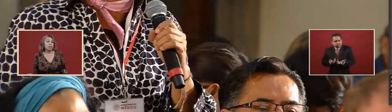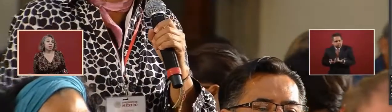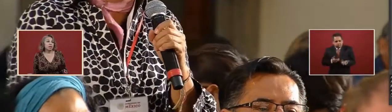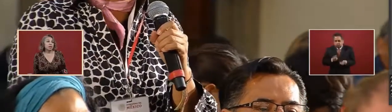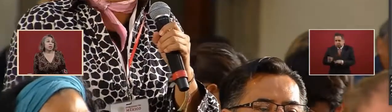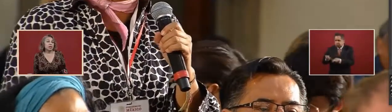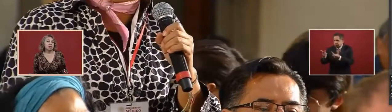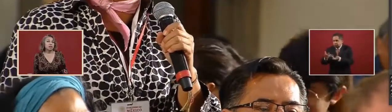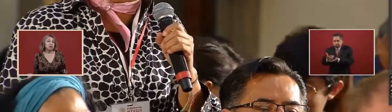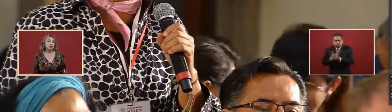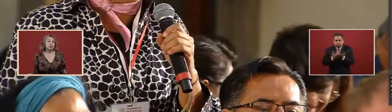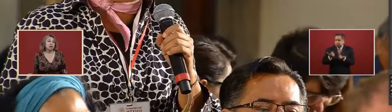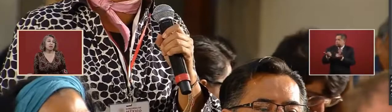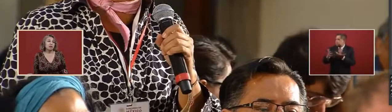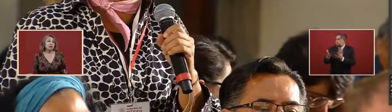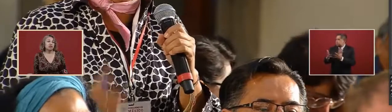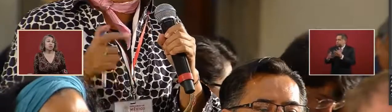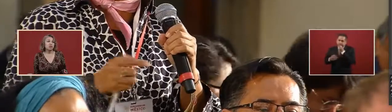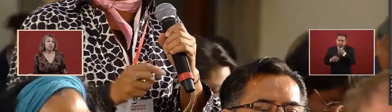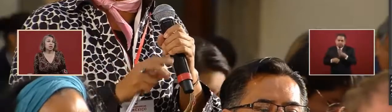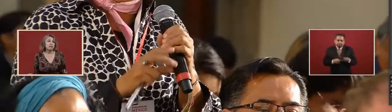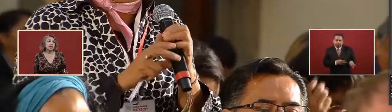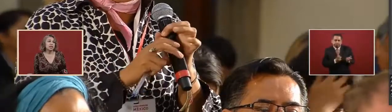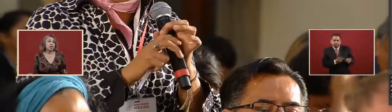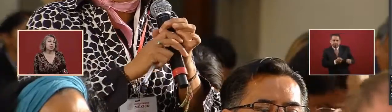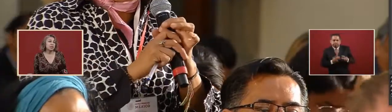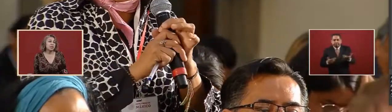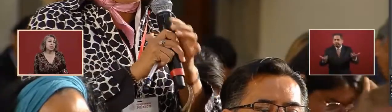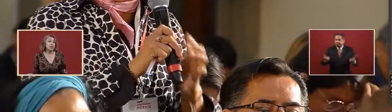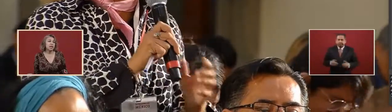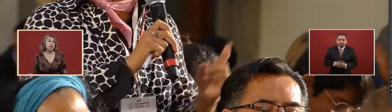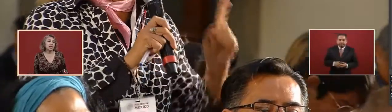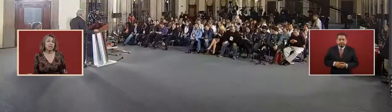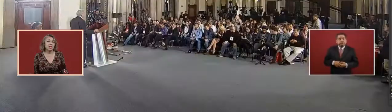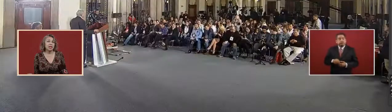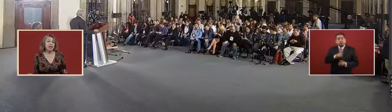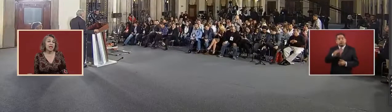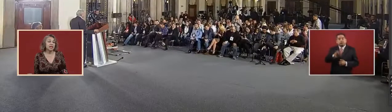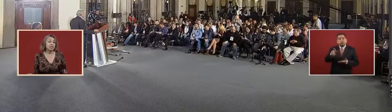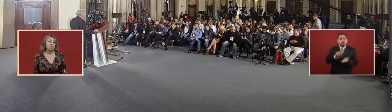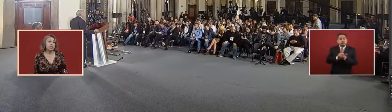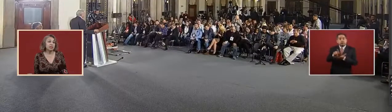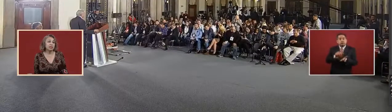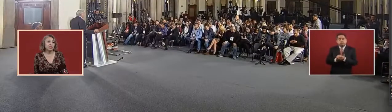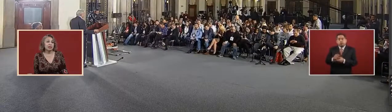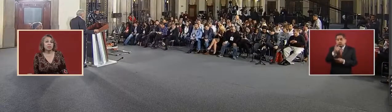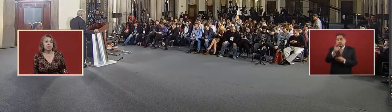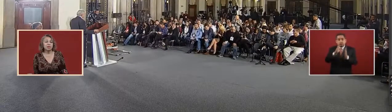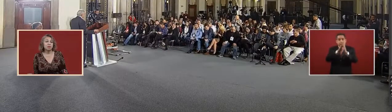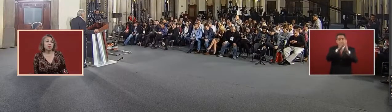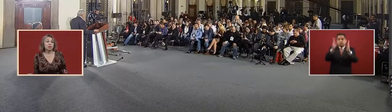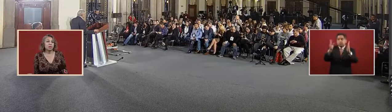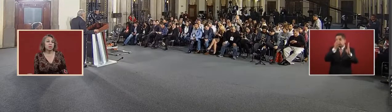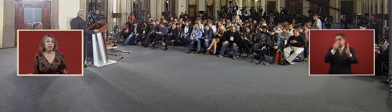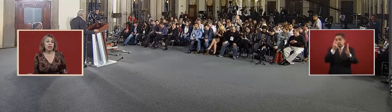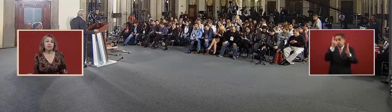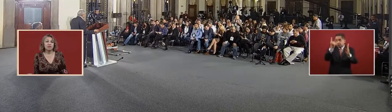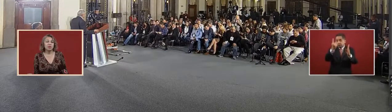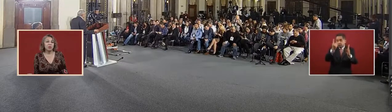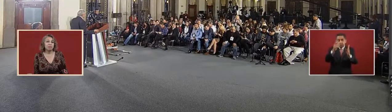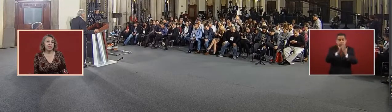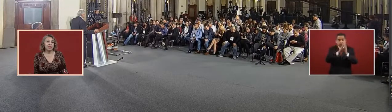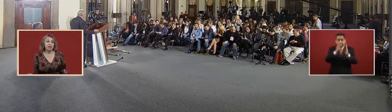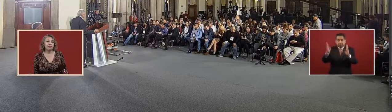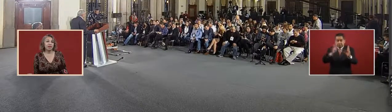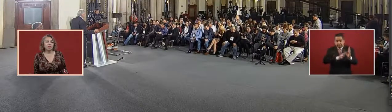vivir. So the turtles were coming in, so the people were taking the eggs because the people have no